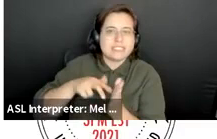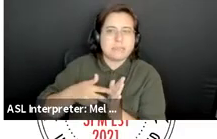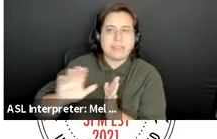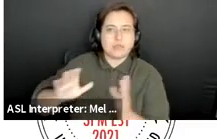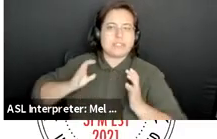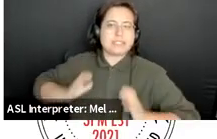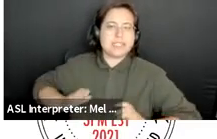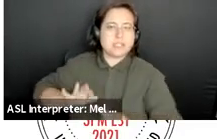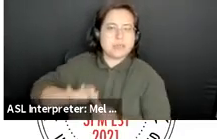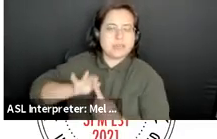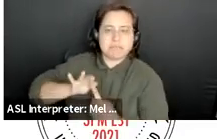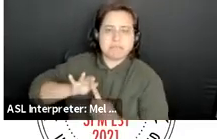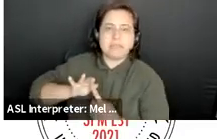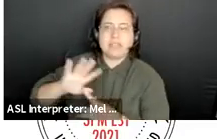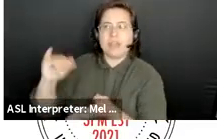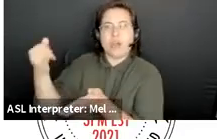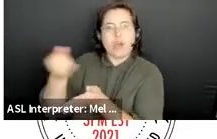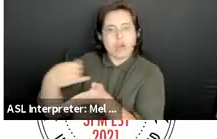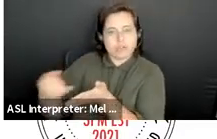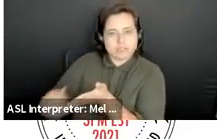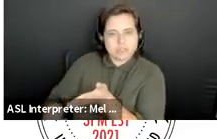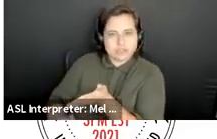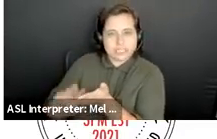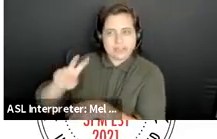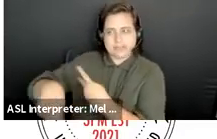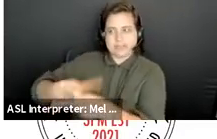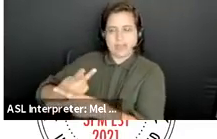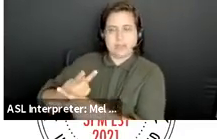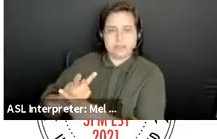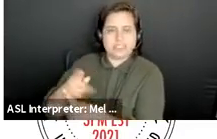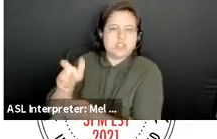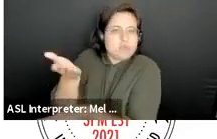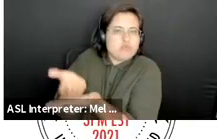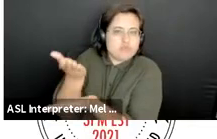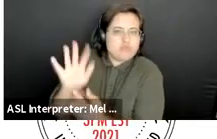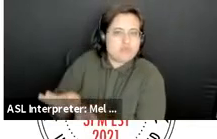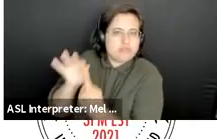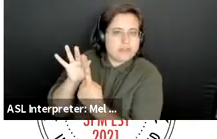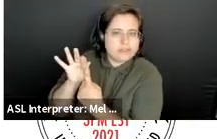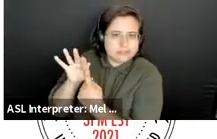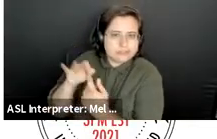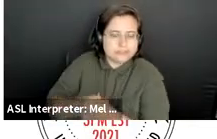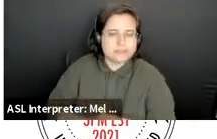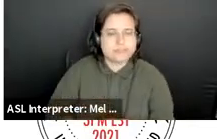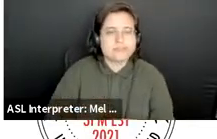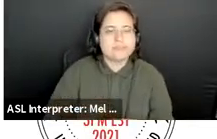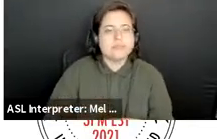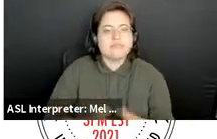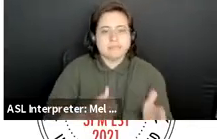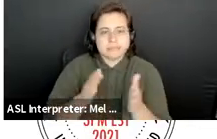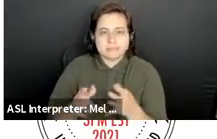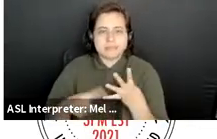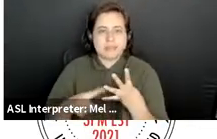citizenship, but the uniqueness of the artistry. And that does need to be demonstrated. And then just as there is a category of support